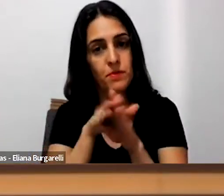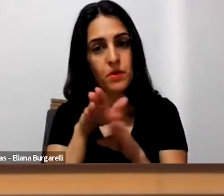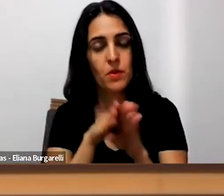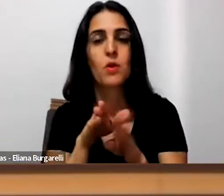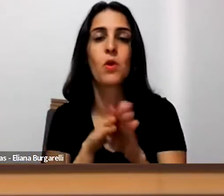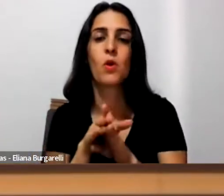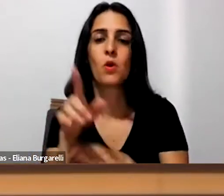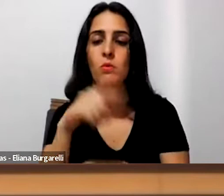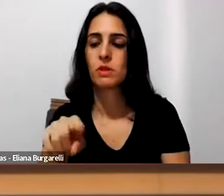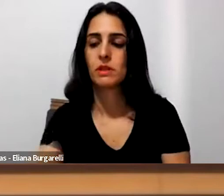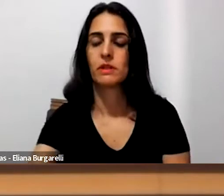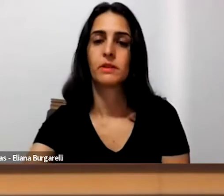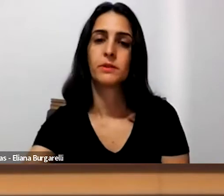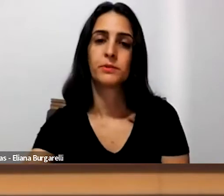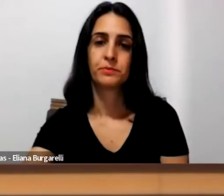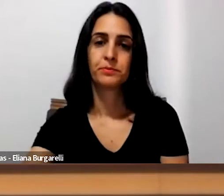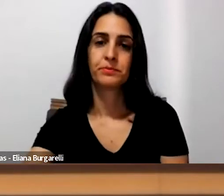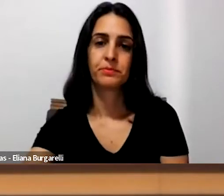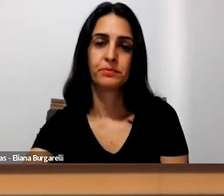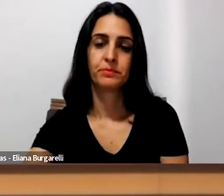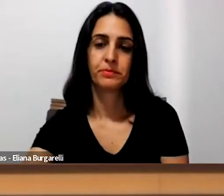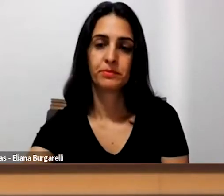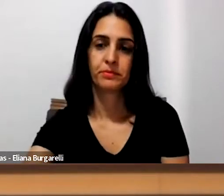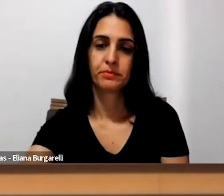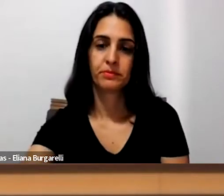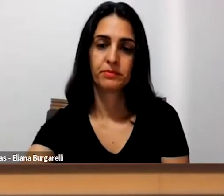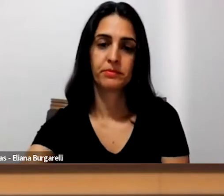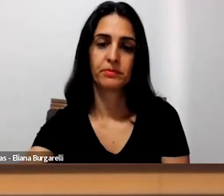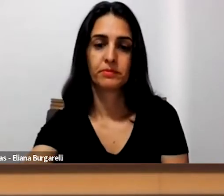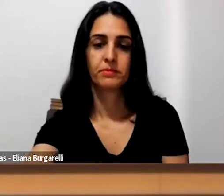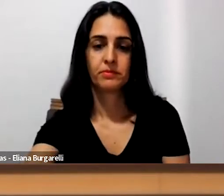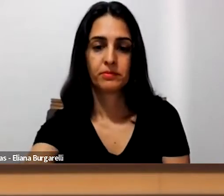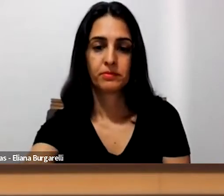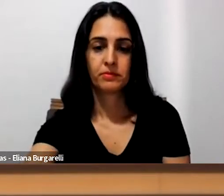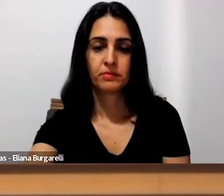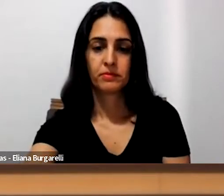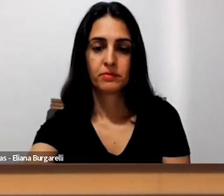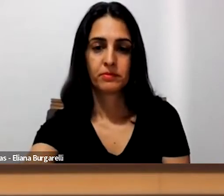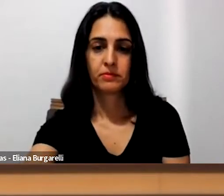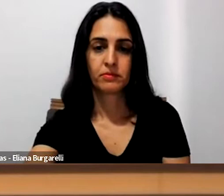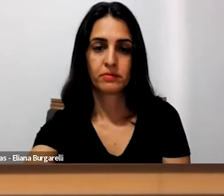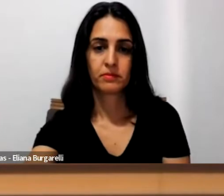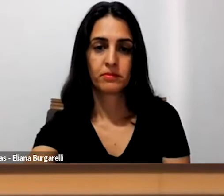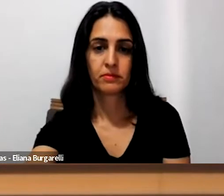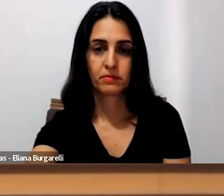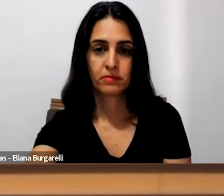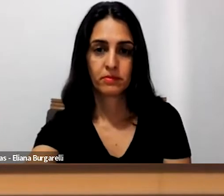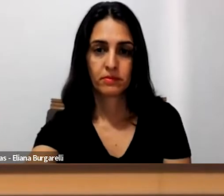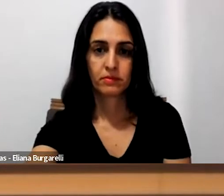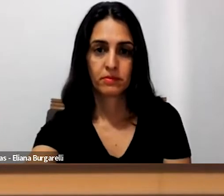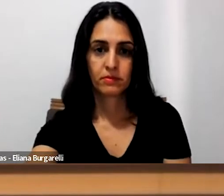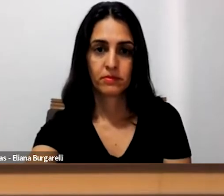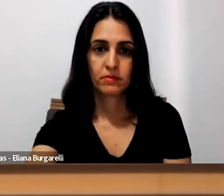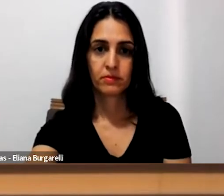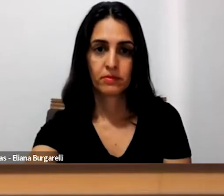those at Sciences Po who are striving to intensify relations with the Brazilian